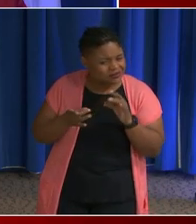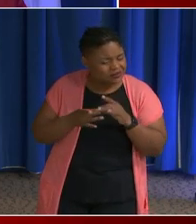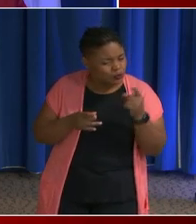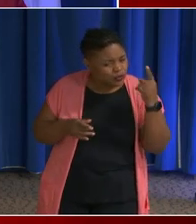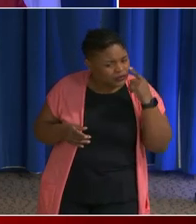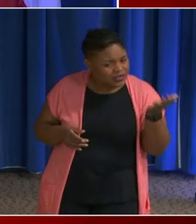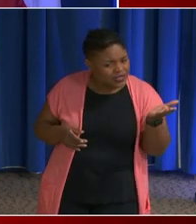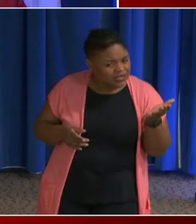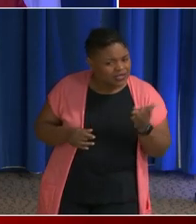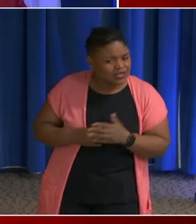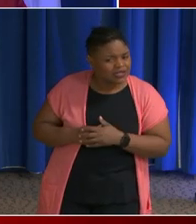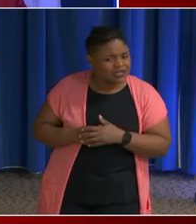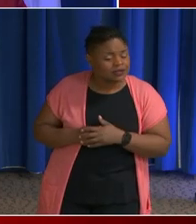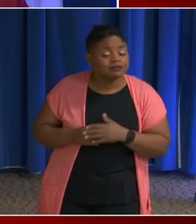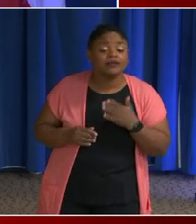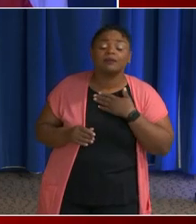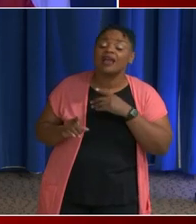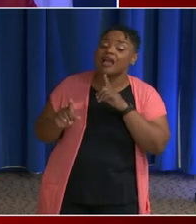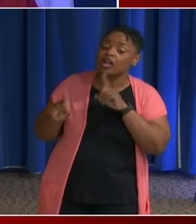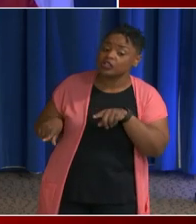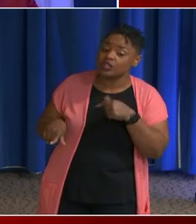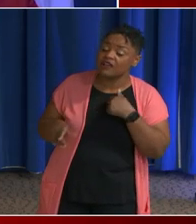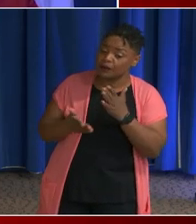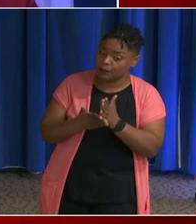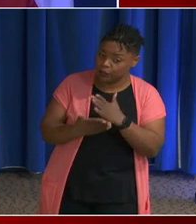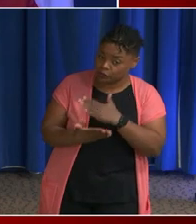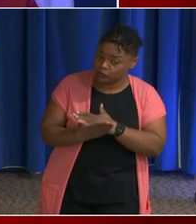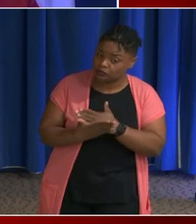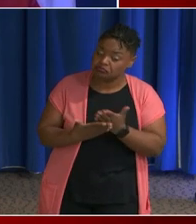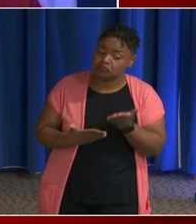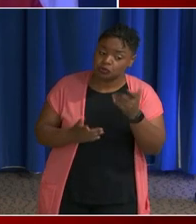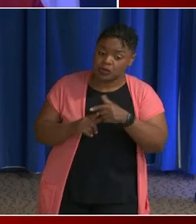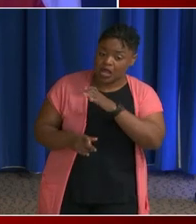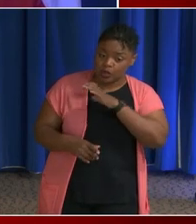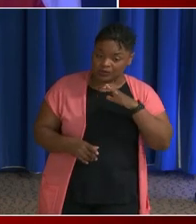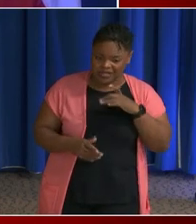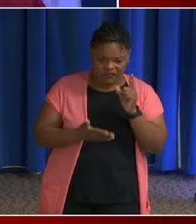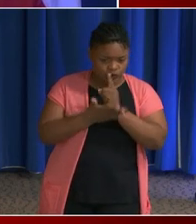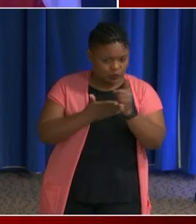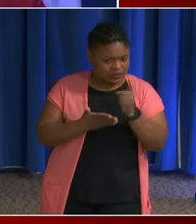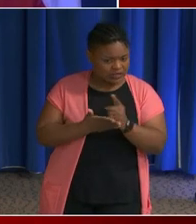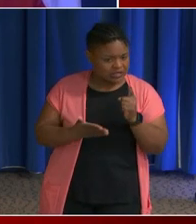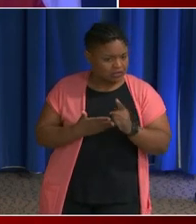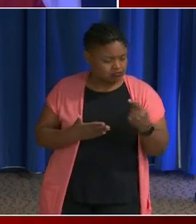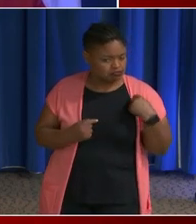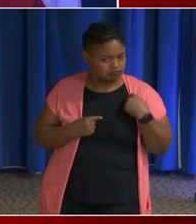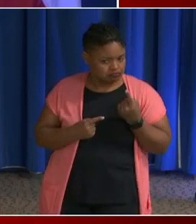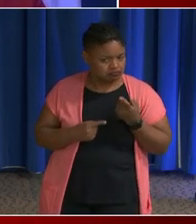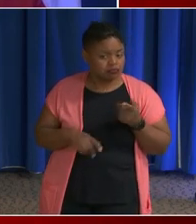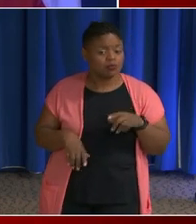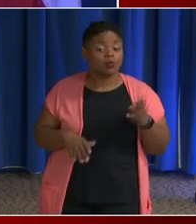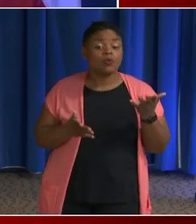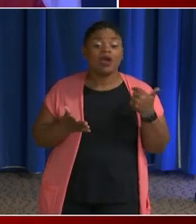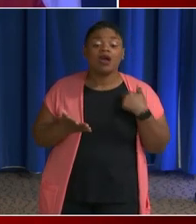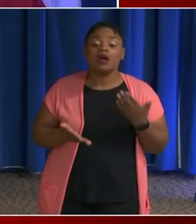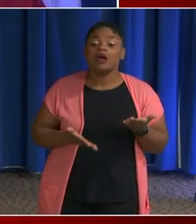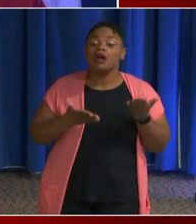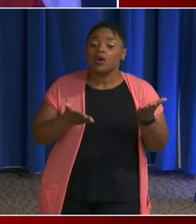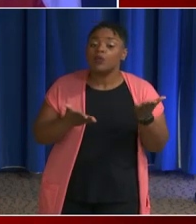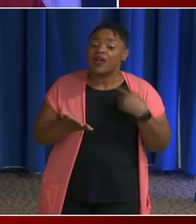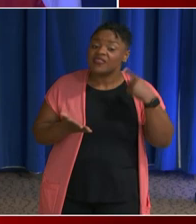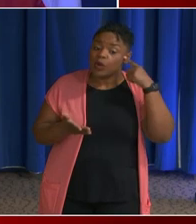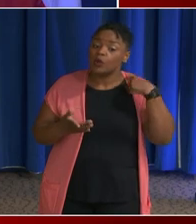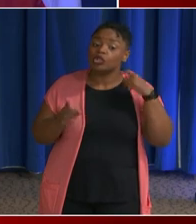that I submitted to the council a few weeks ago, and I can tell you that what we have submitted is what we think we need for